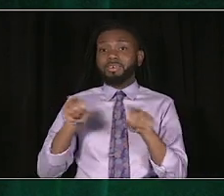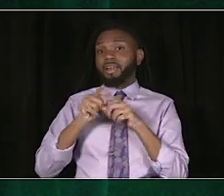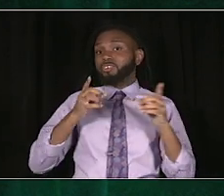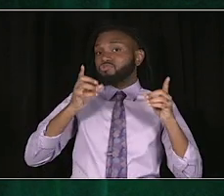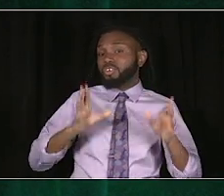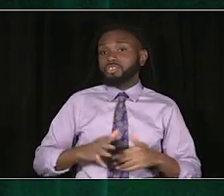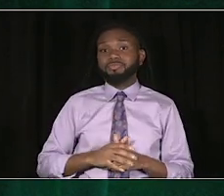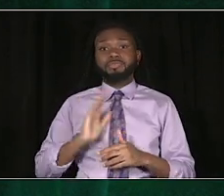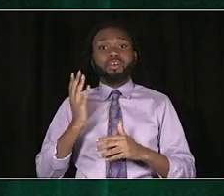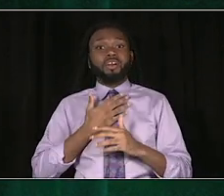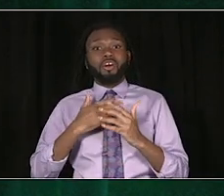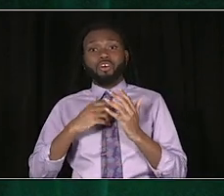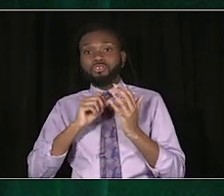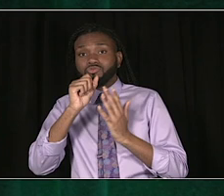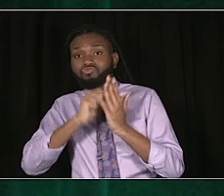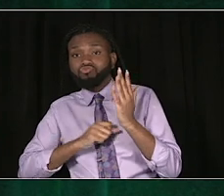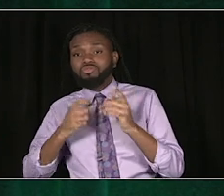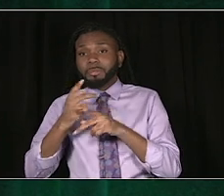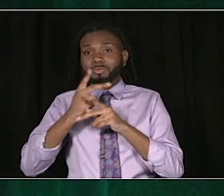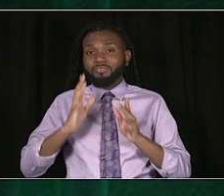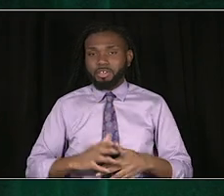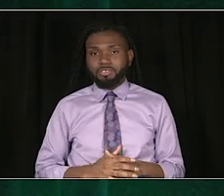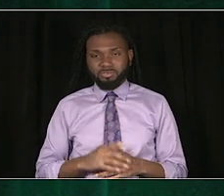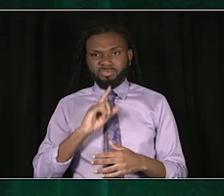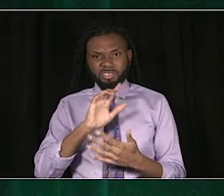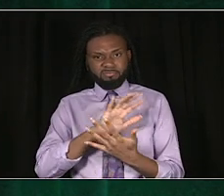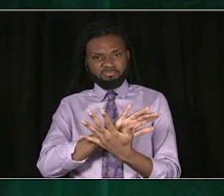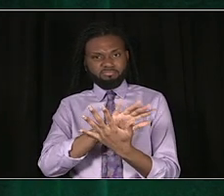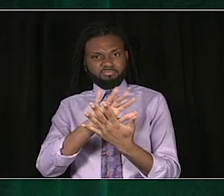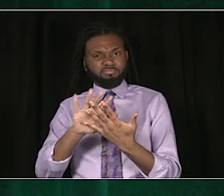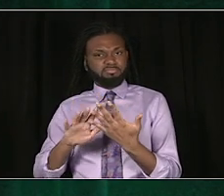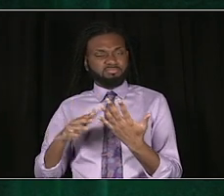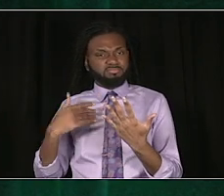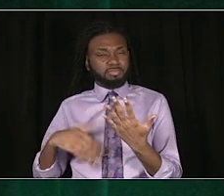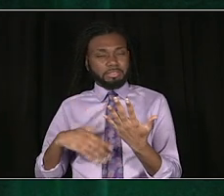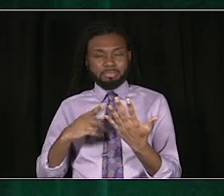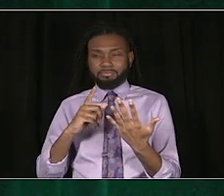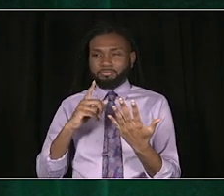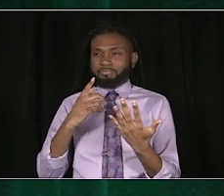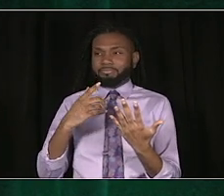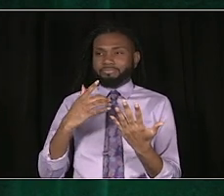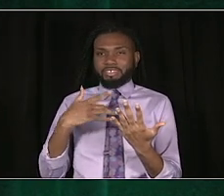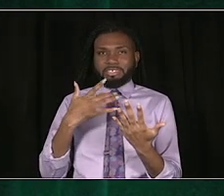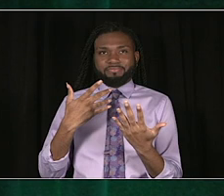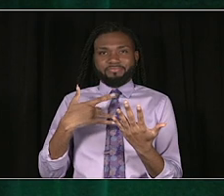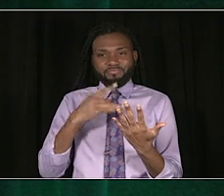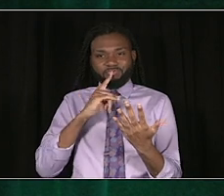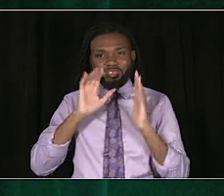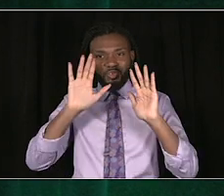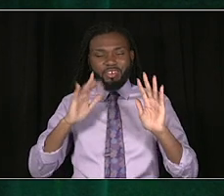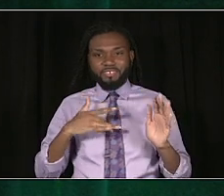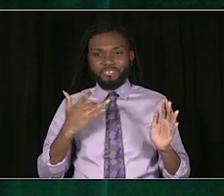our script supervisors, you know, it makes you it just feels really great. Makes you feel